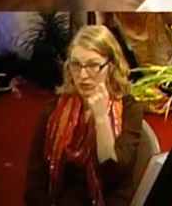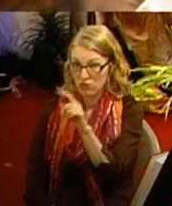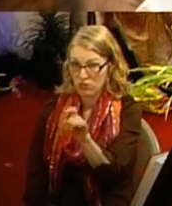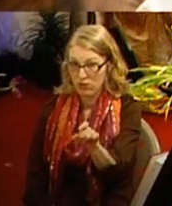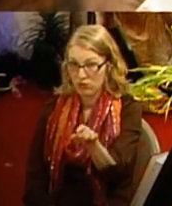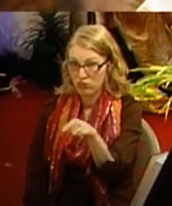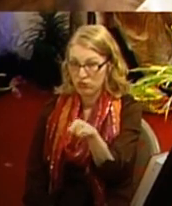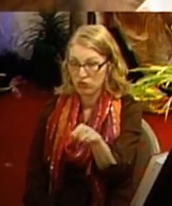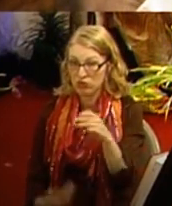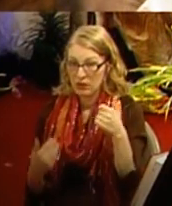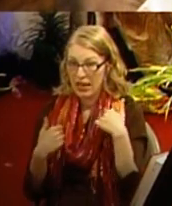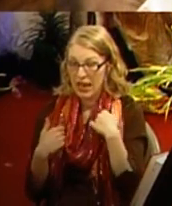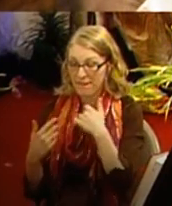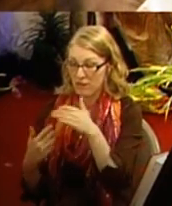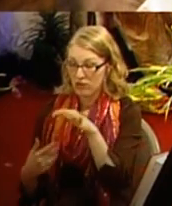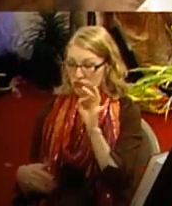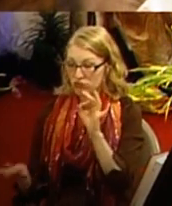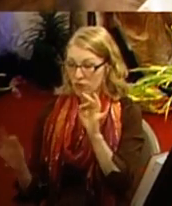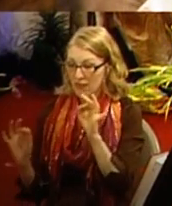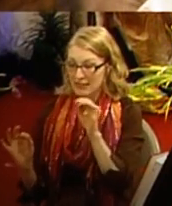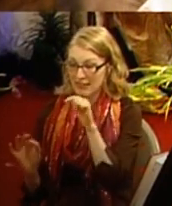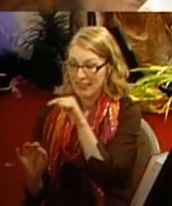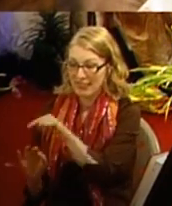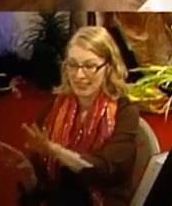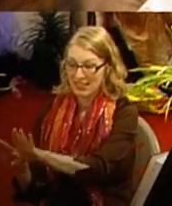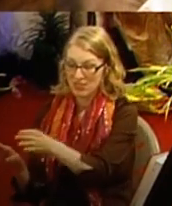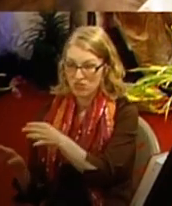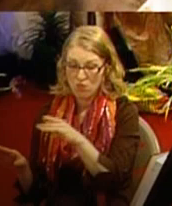You have a choice, this door or that.